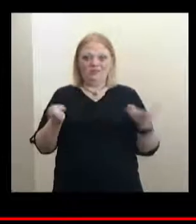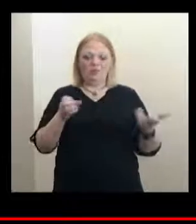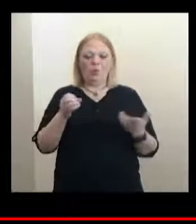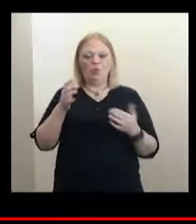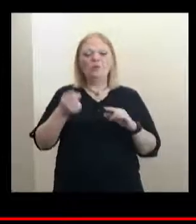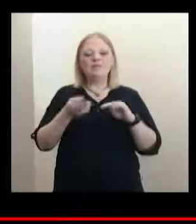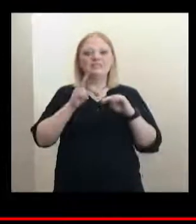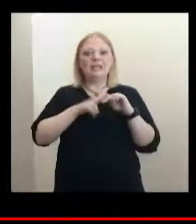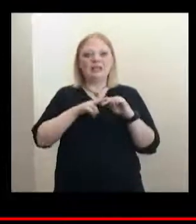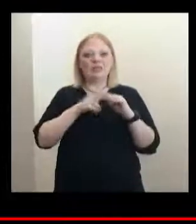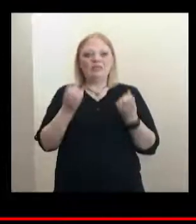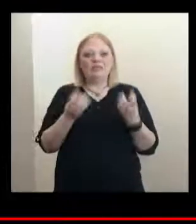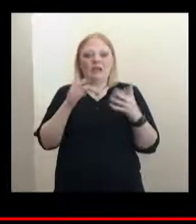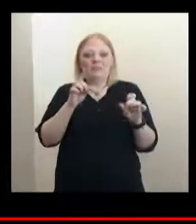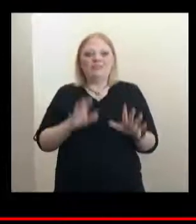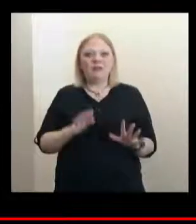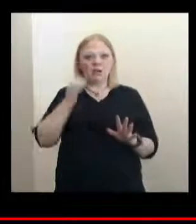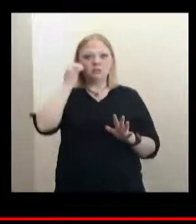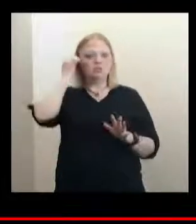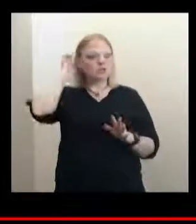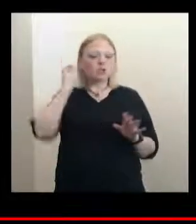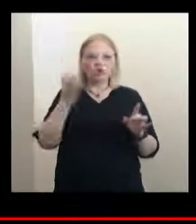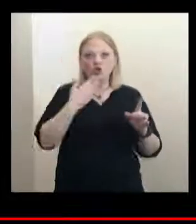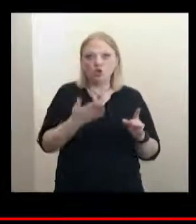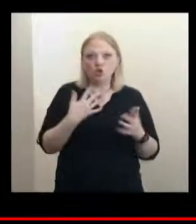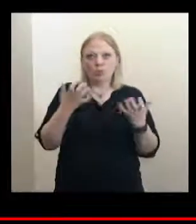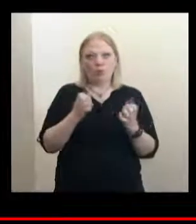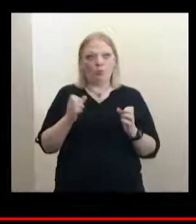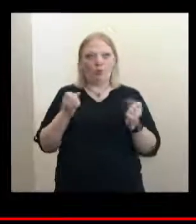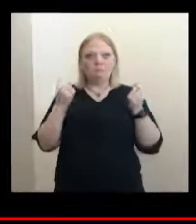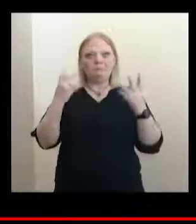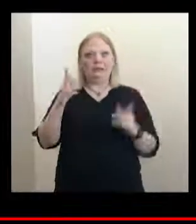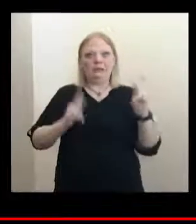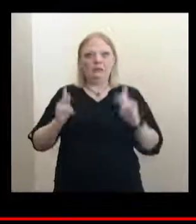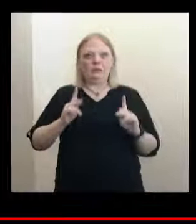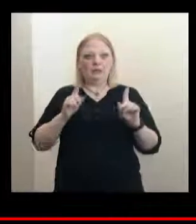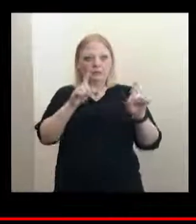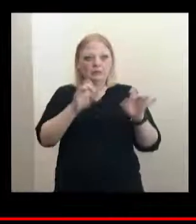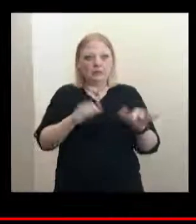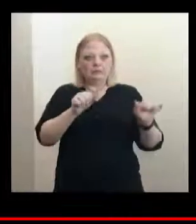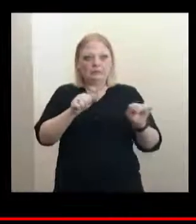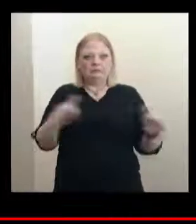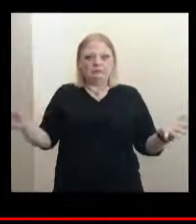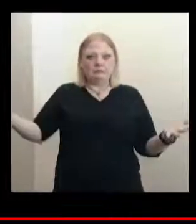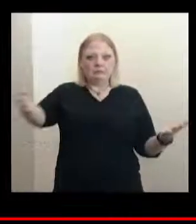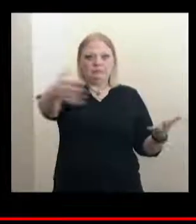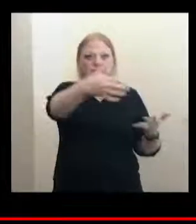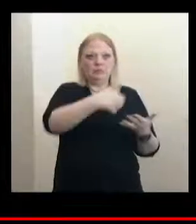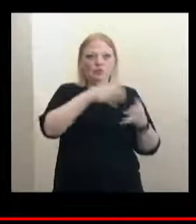an increase in the number of tests, which is a good thing. We want to get as many people tested as possible to determine what the